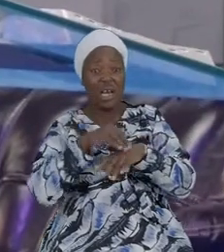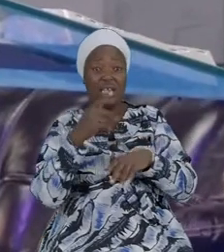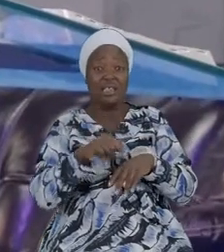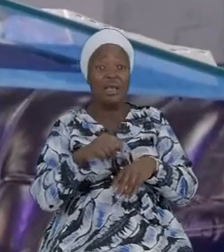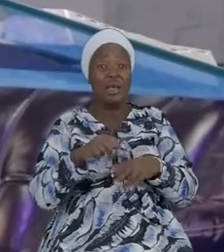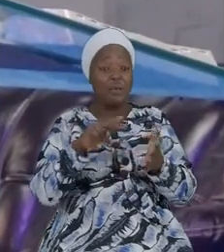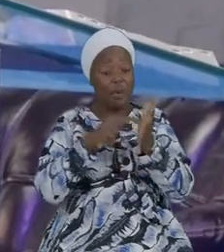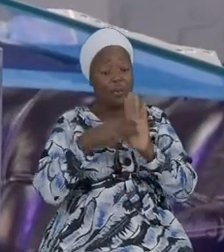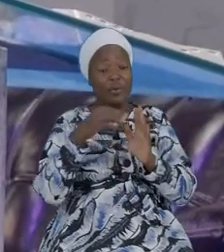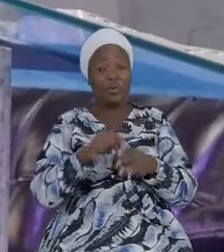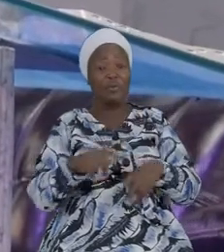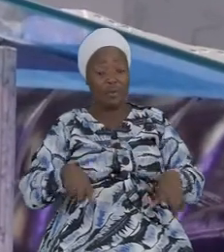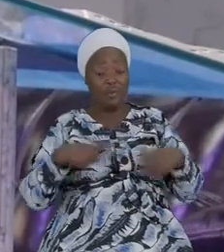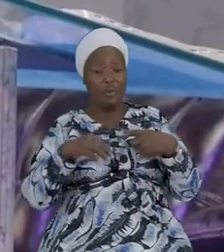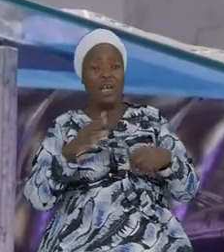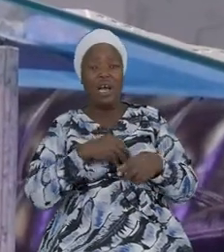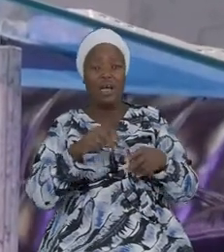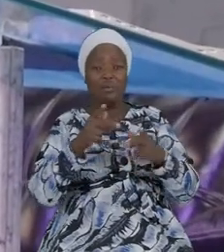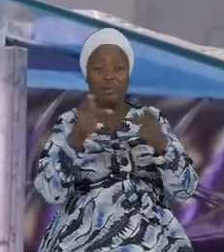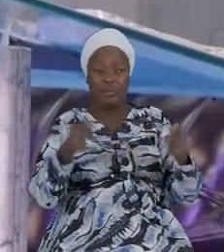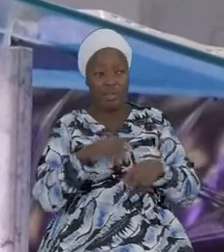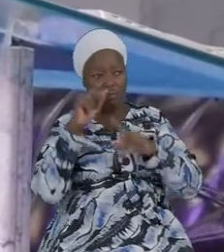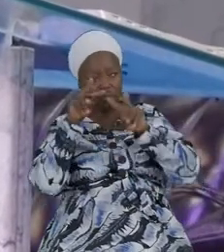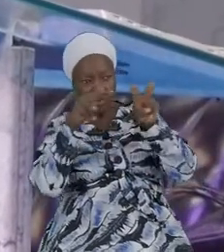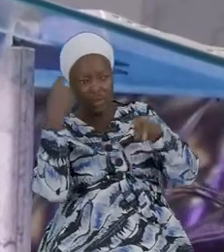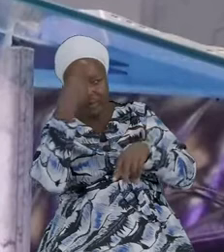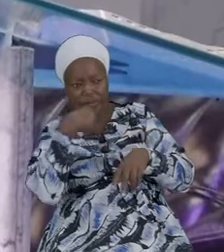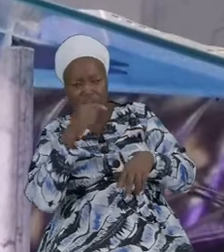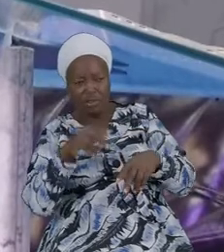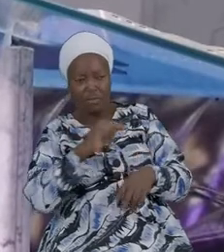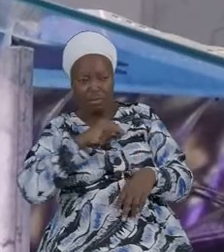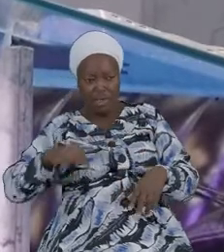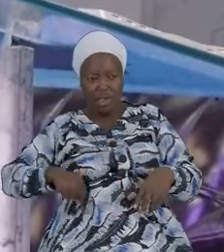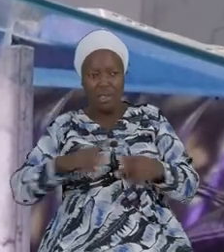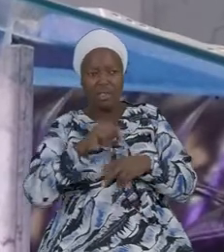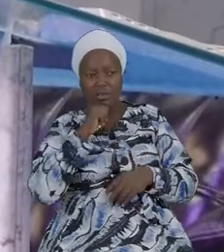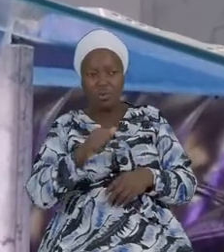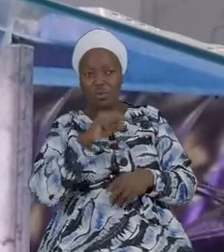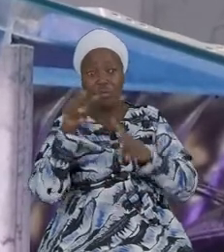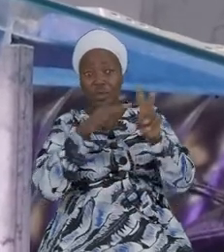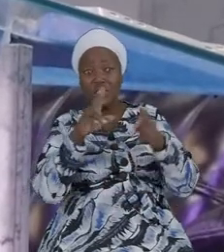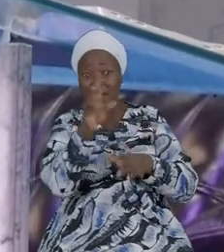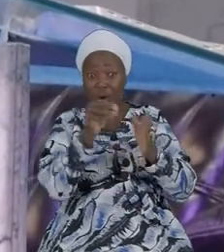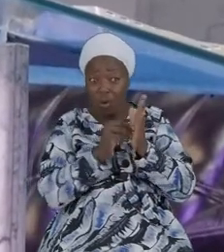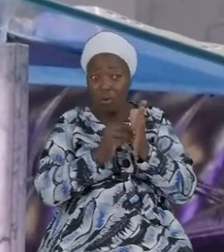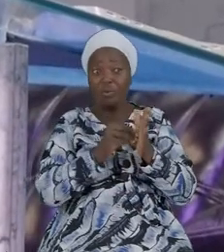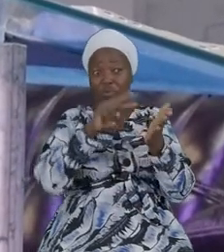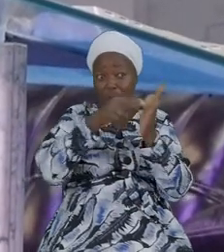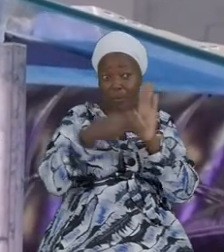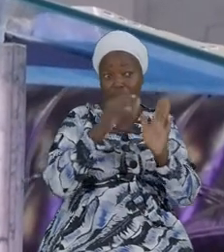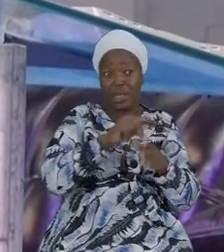for living. They are watching the face of Nebuchadnezzar. They are not watching their own purpose